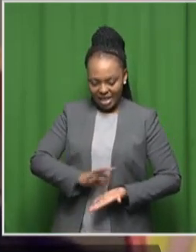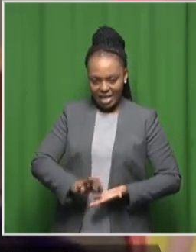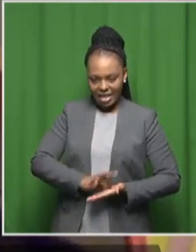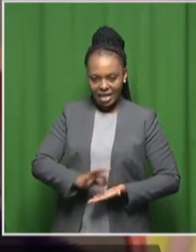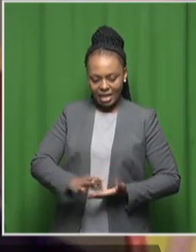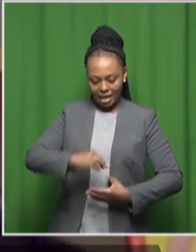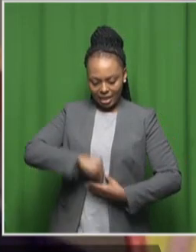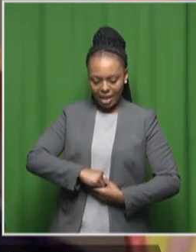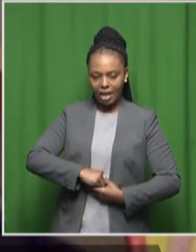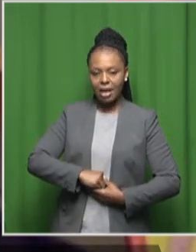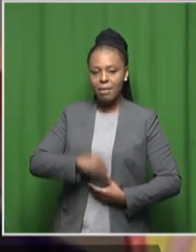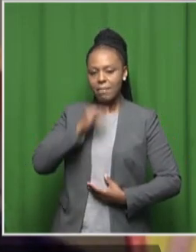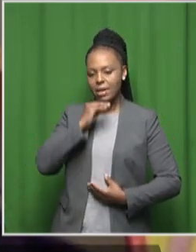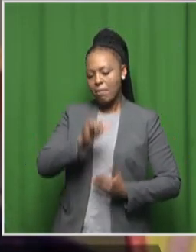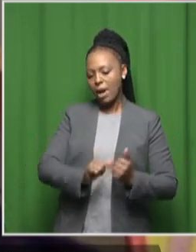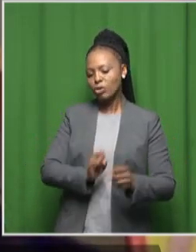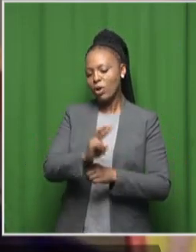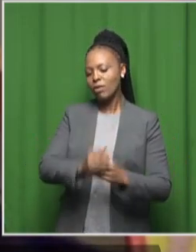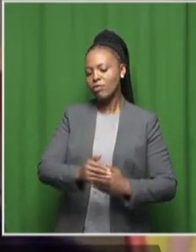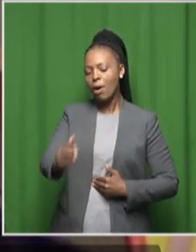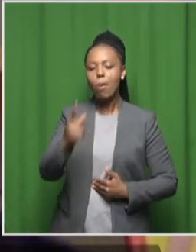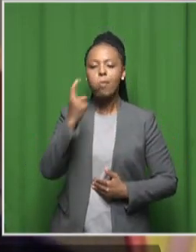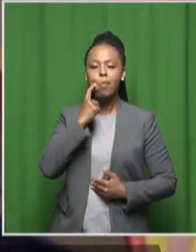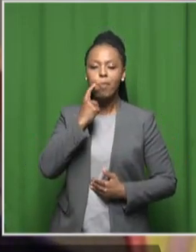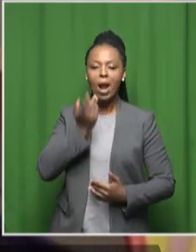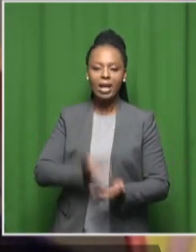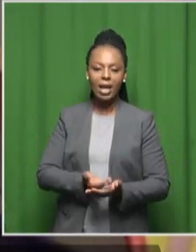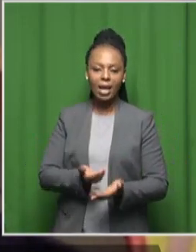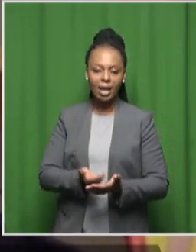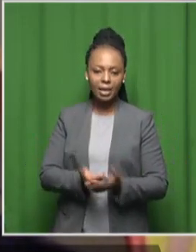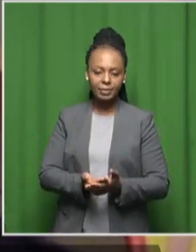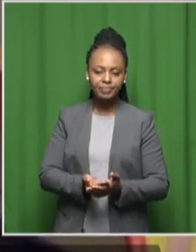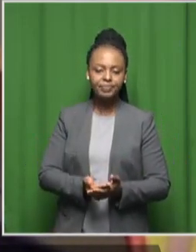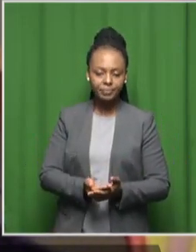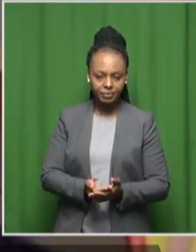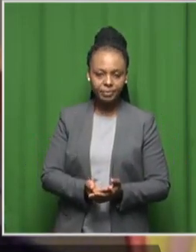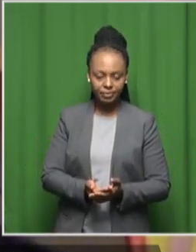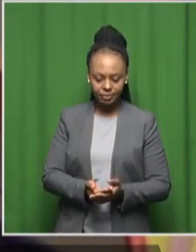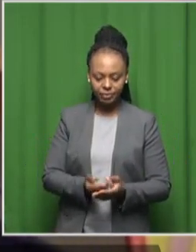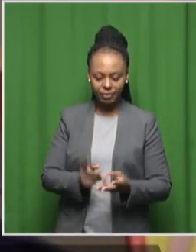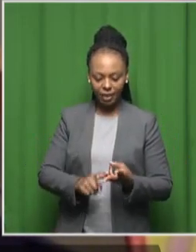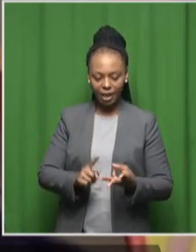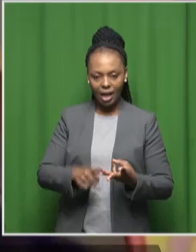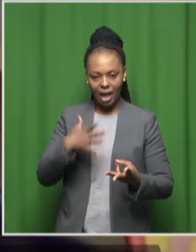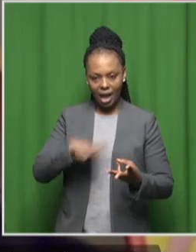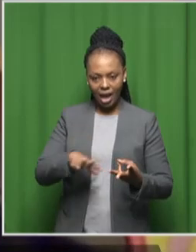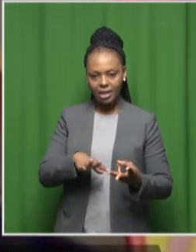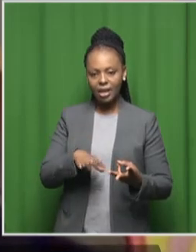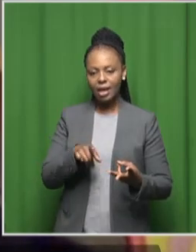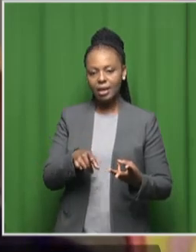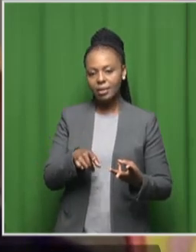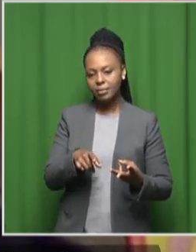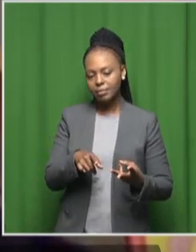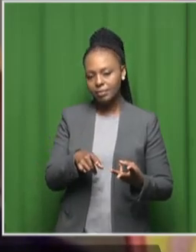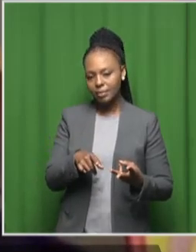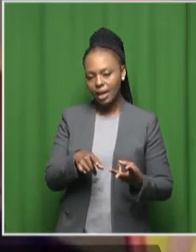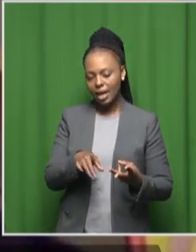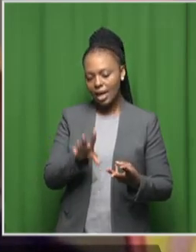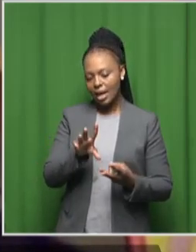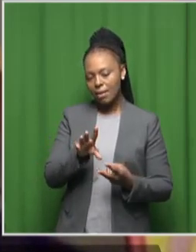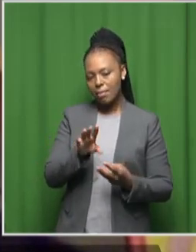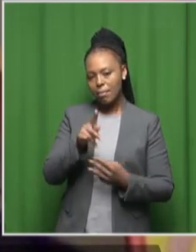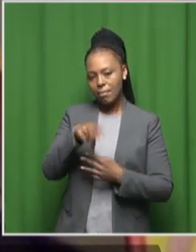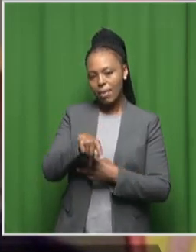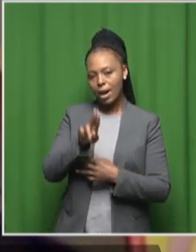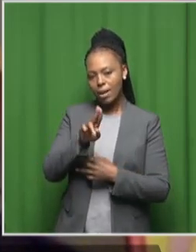last life-changing procedure that I wanted to talk about was something called pelvic congestion syndrome. So pelvic congestion syndrome is basically,